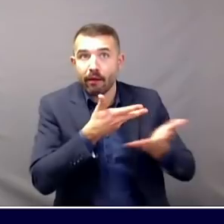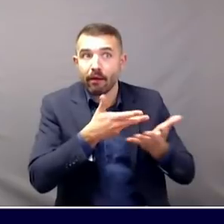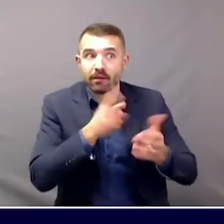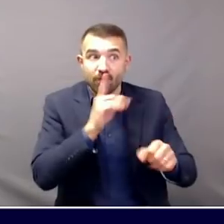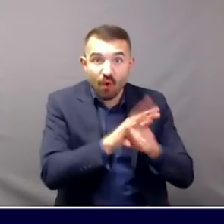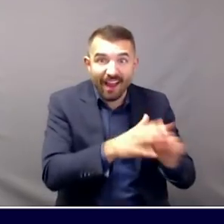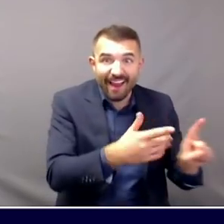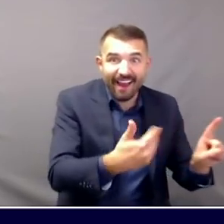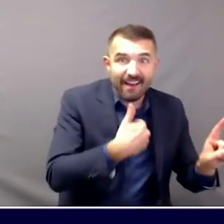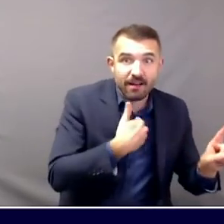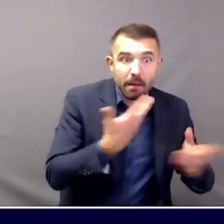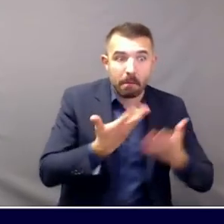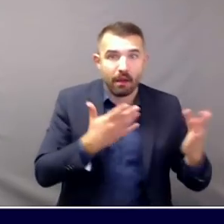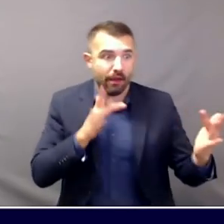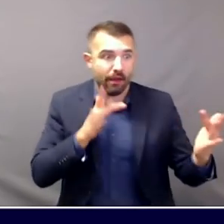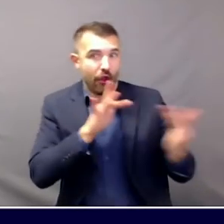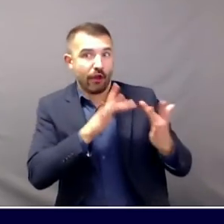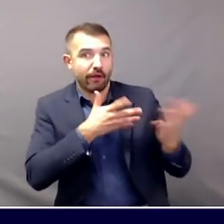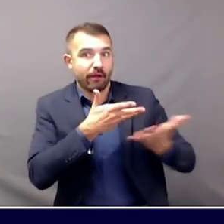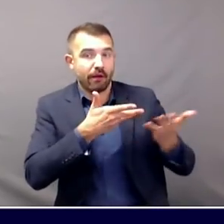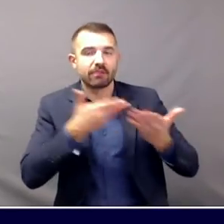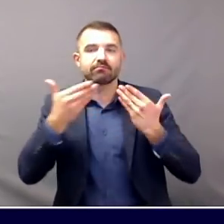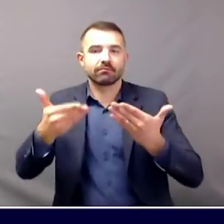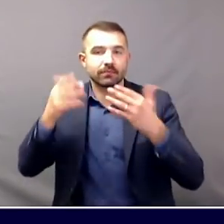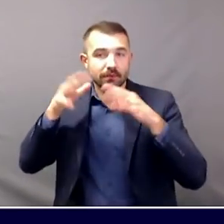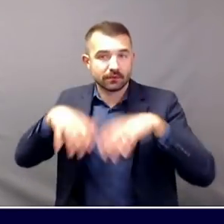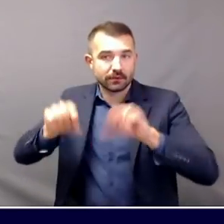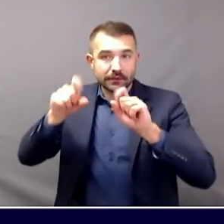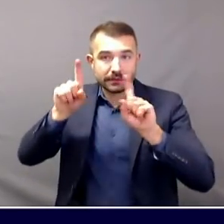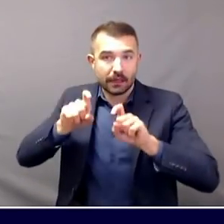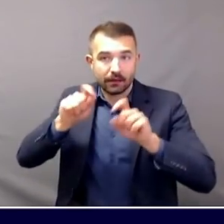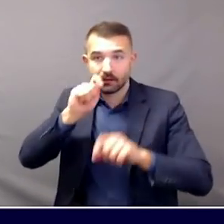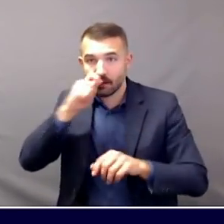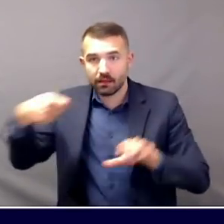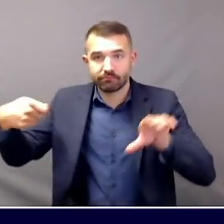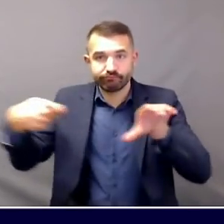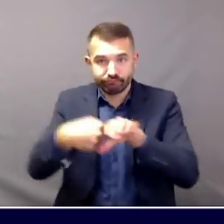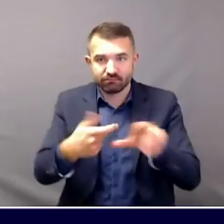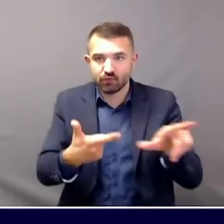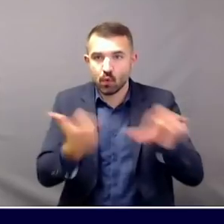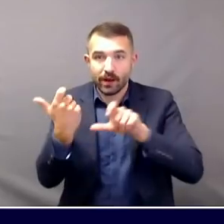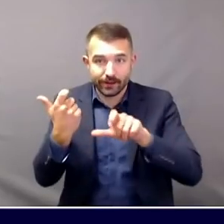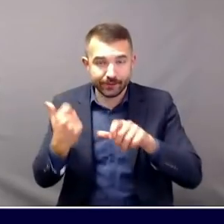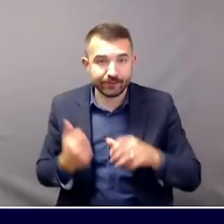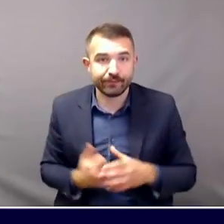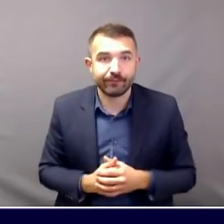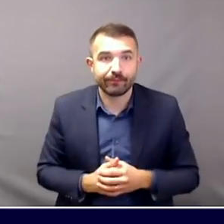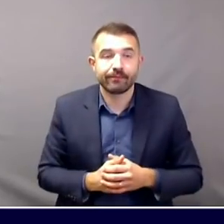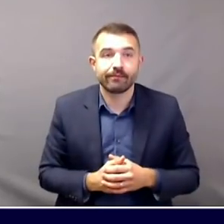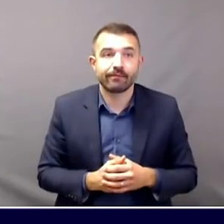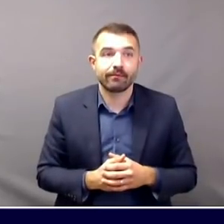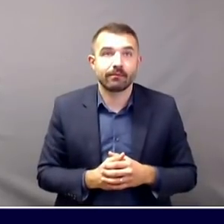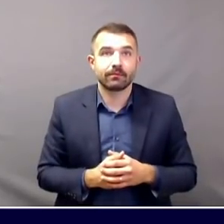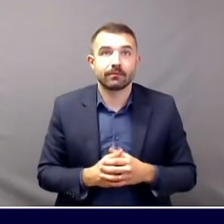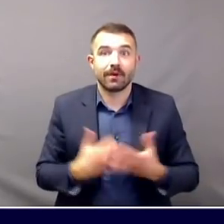COVID-19. Initially, this includes first responders, healthcare workers, and educational staff.